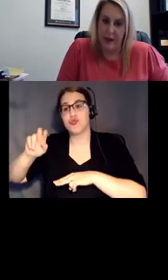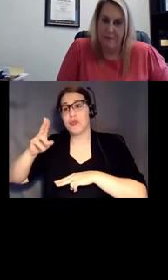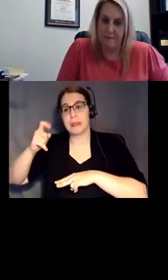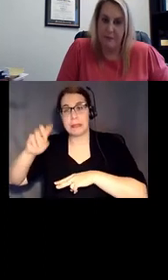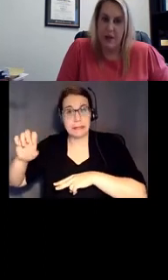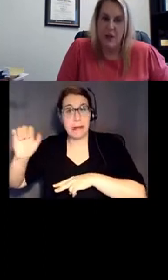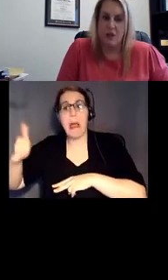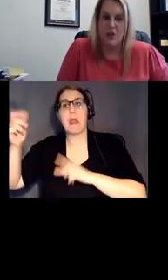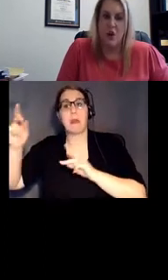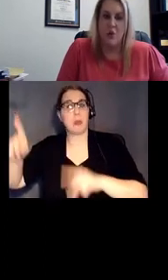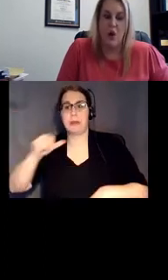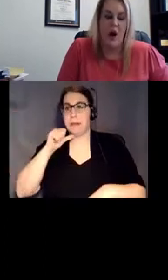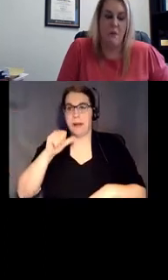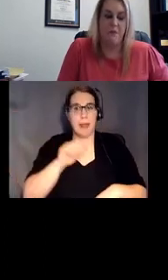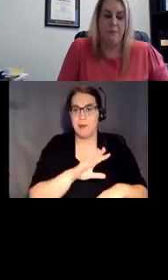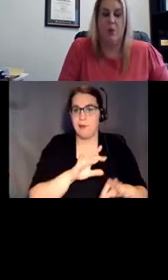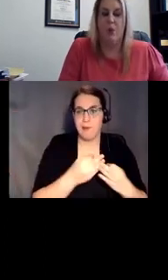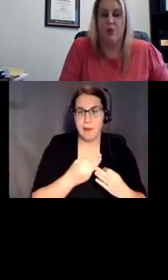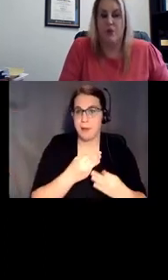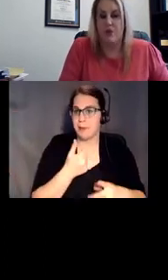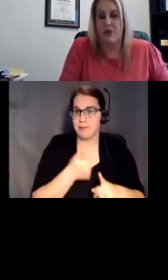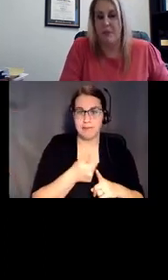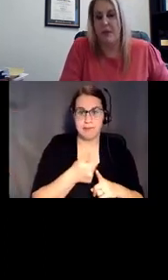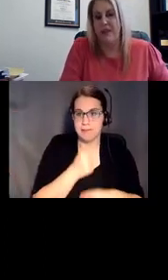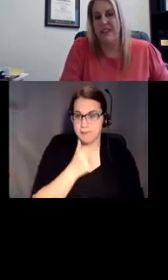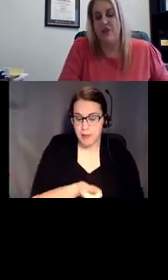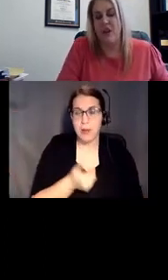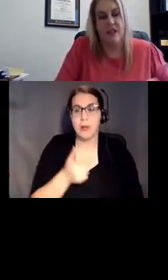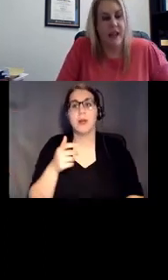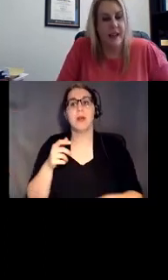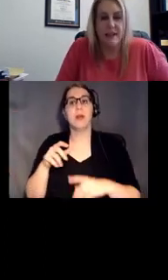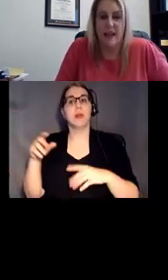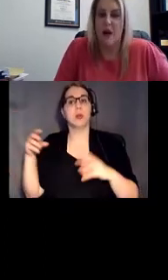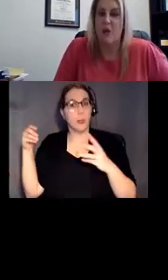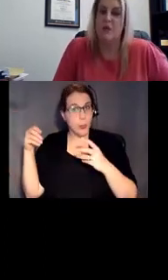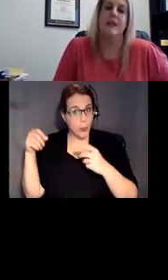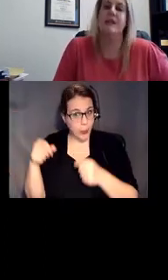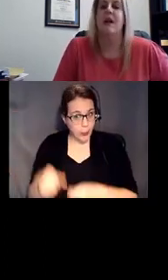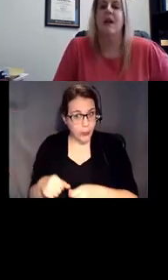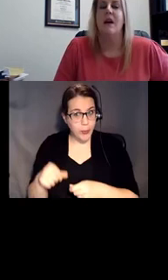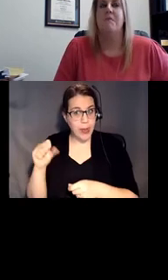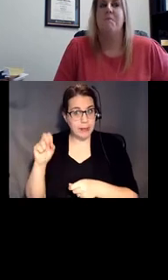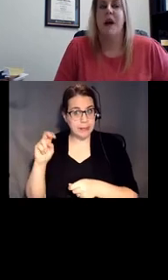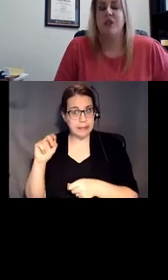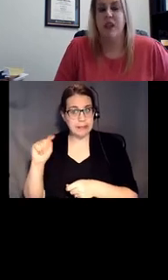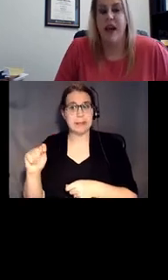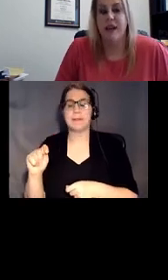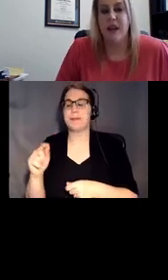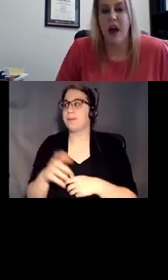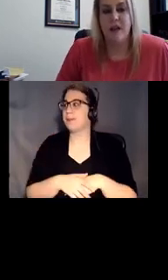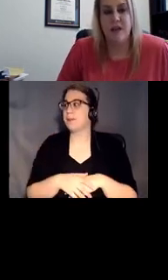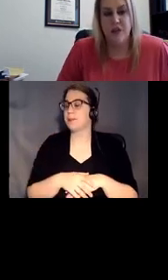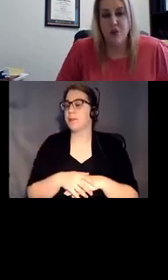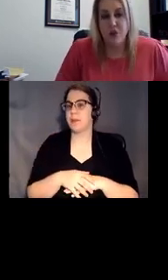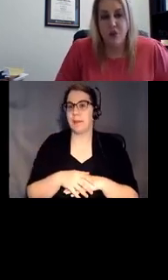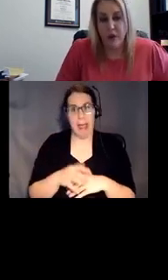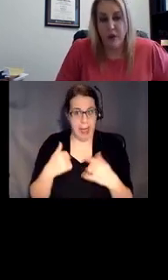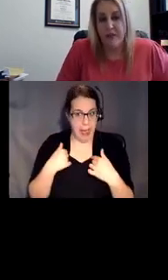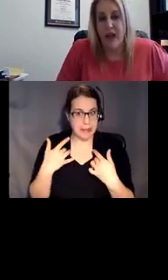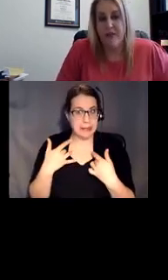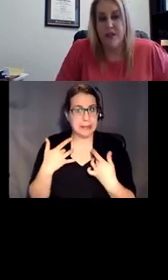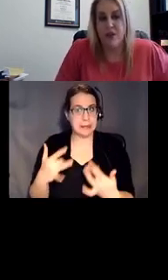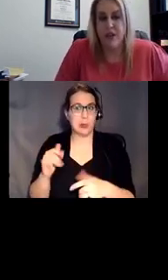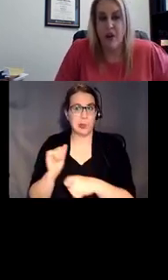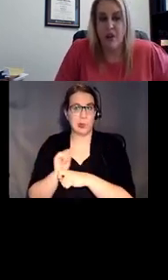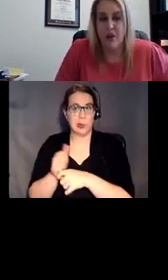for them. So pooled supplemental needs trusts, like I said, I work with these much less. You don't